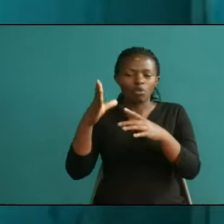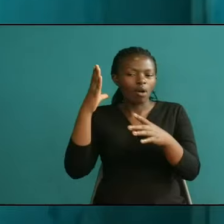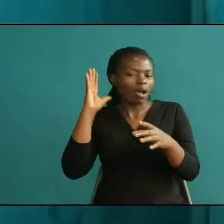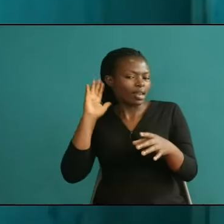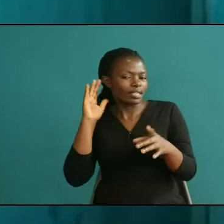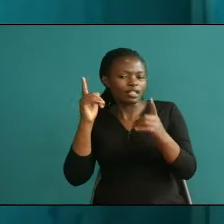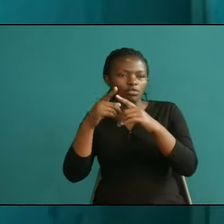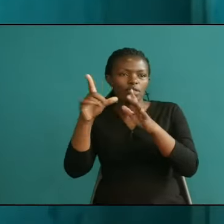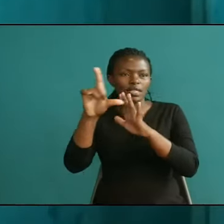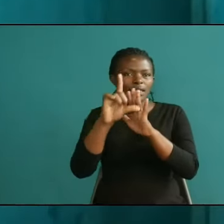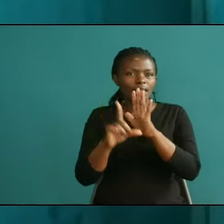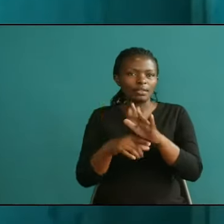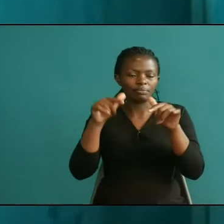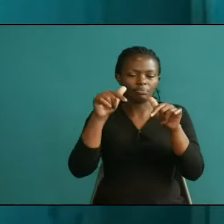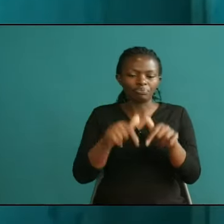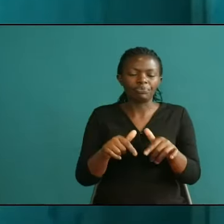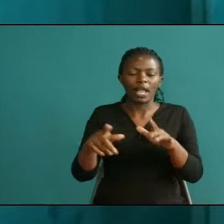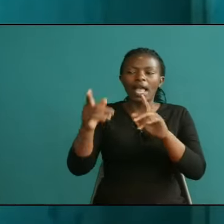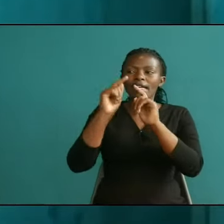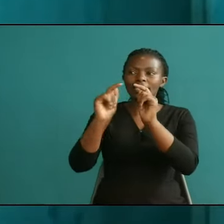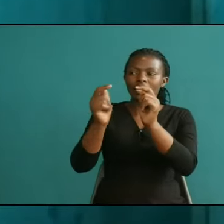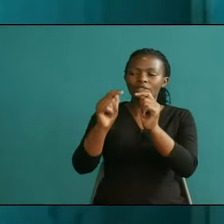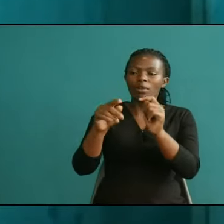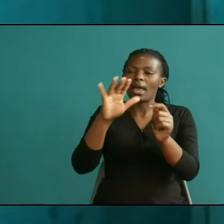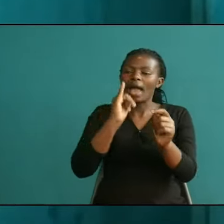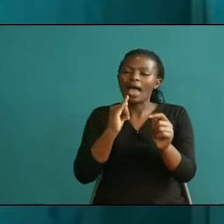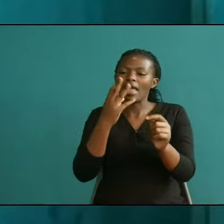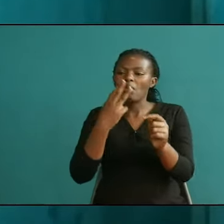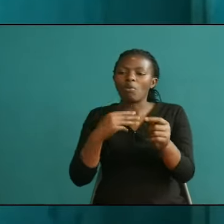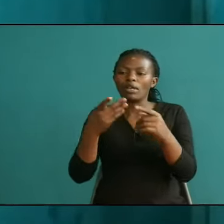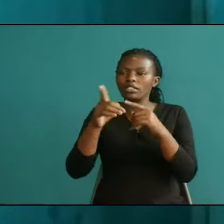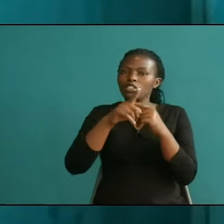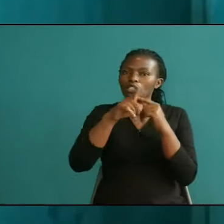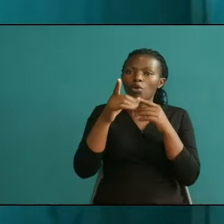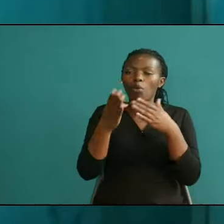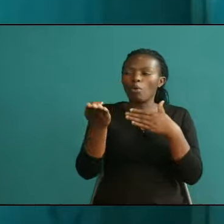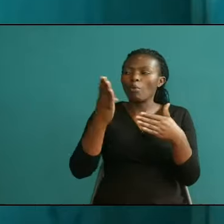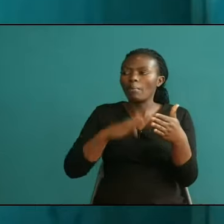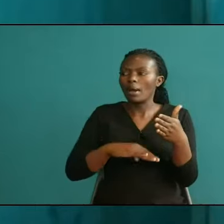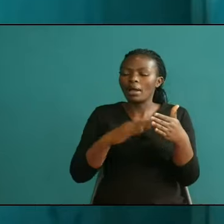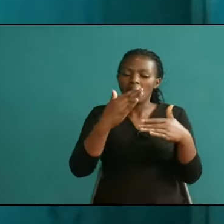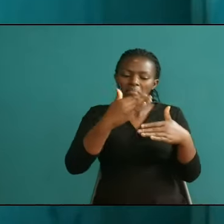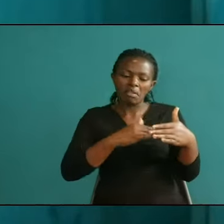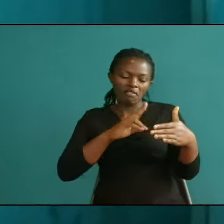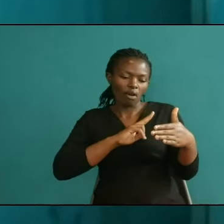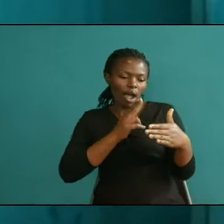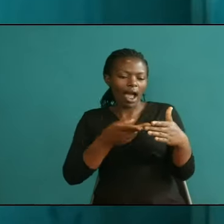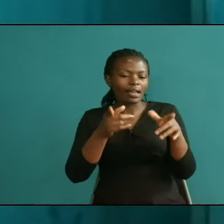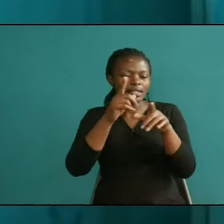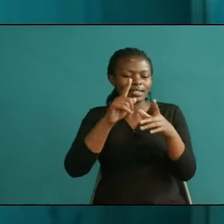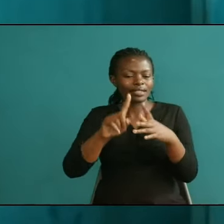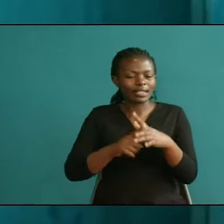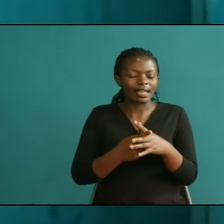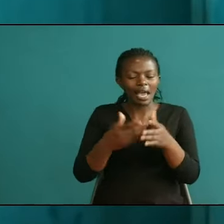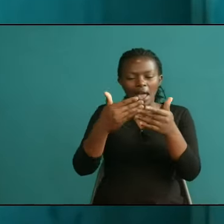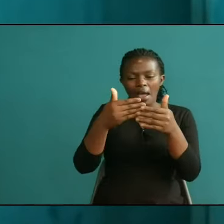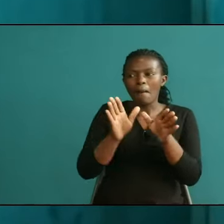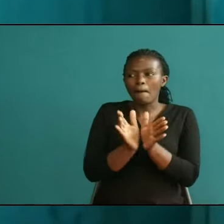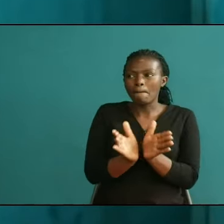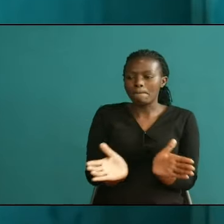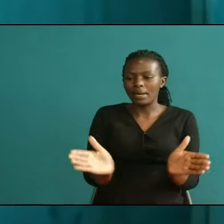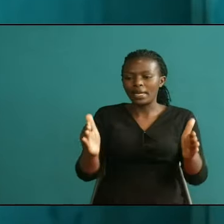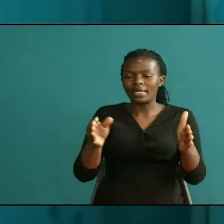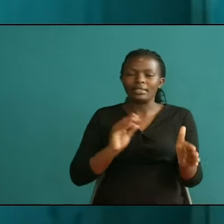this lesson. The title of our lesson today is I Want You Back. So before we begin, I'd like our panelists to